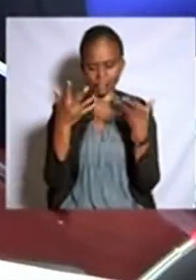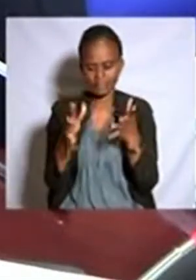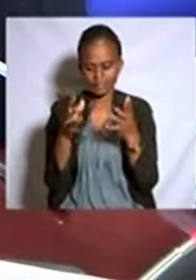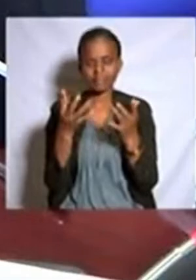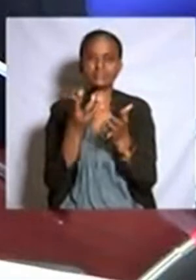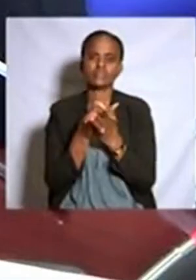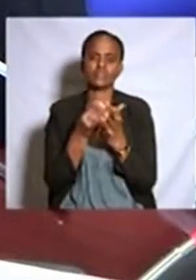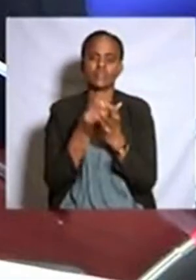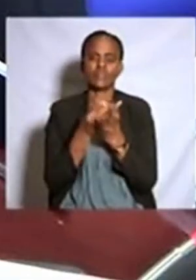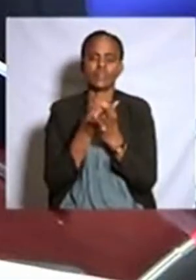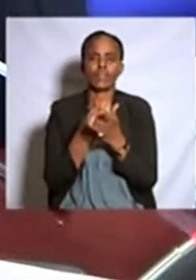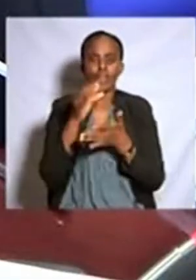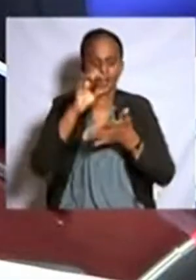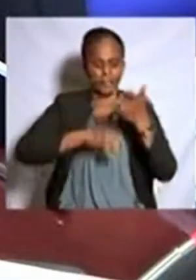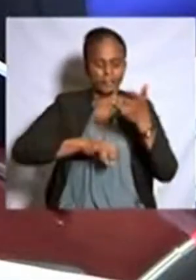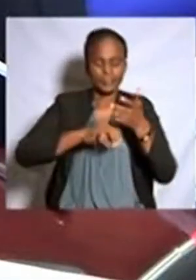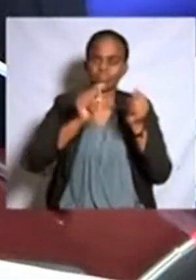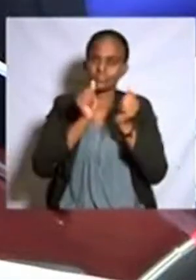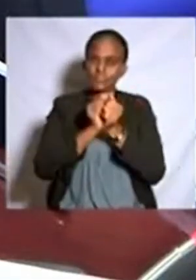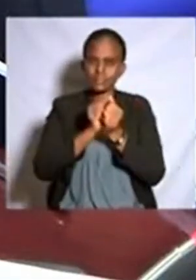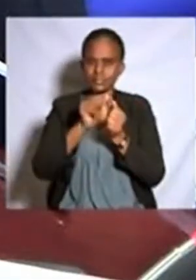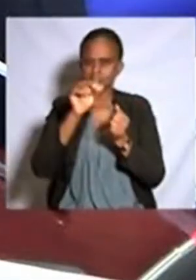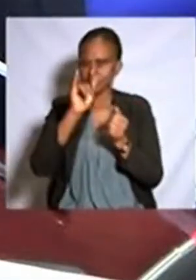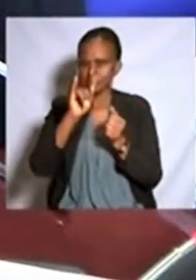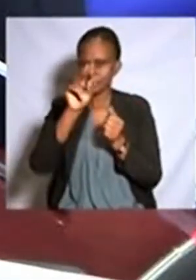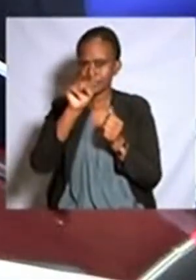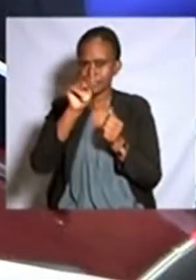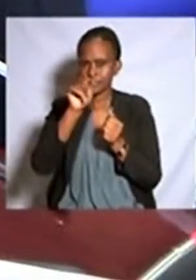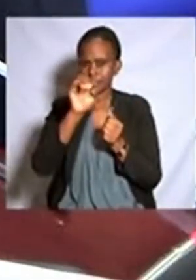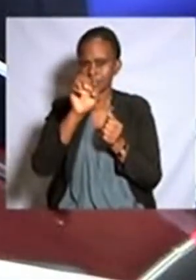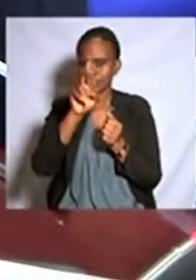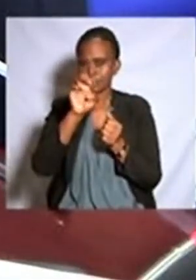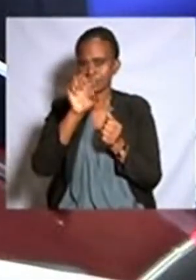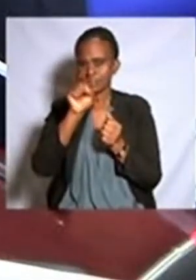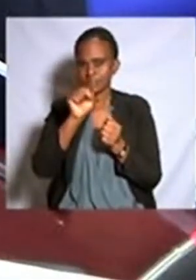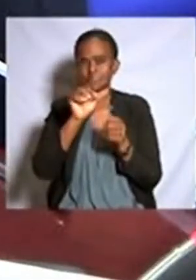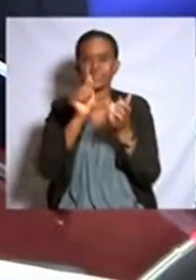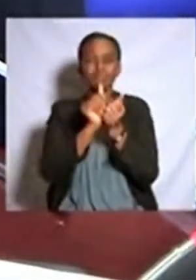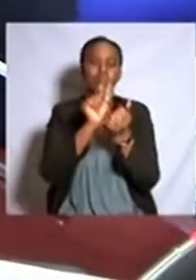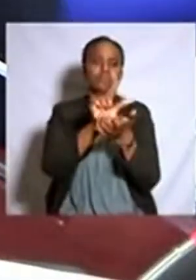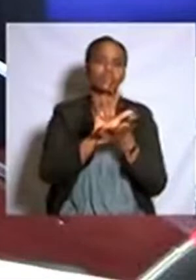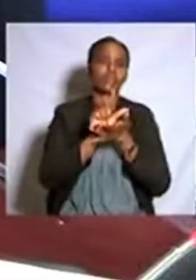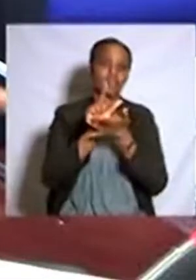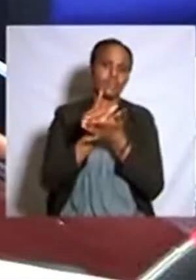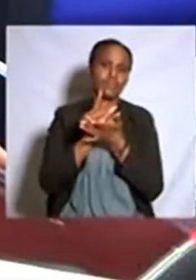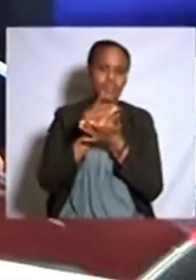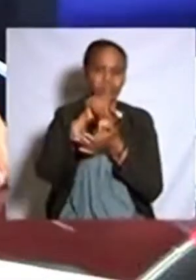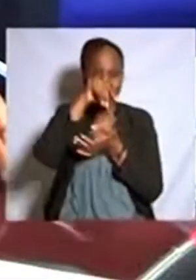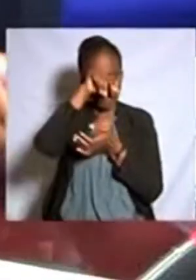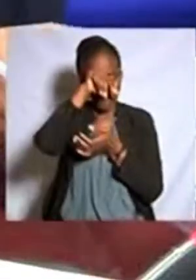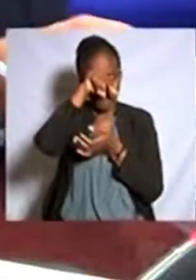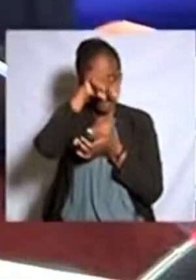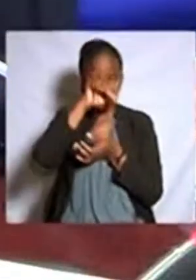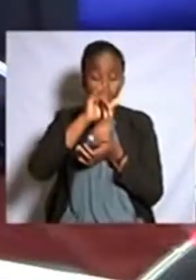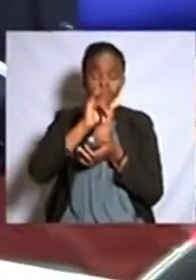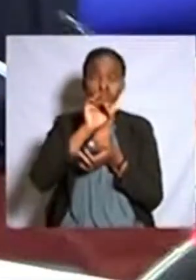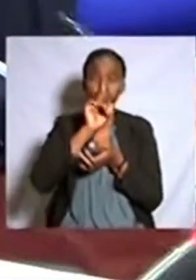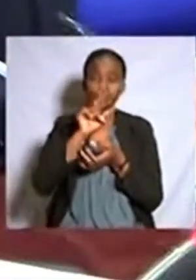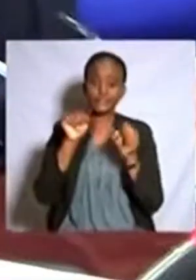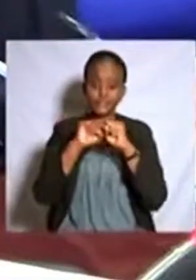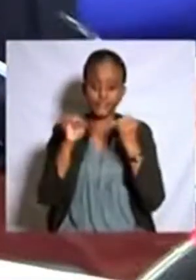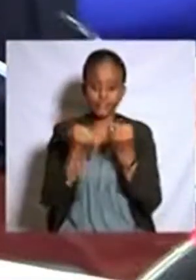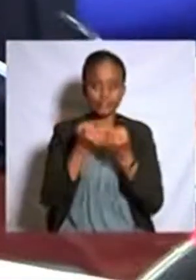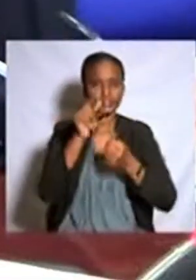revenue minus interest expenses minus loans provision. It's worth noting that the